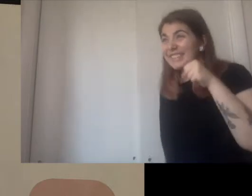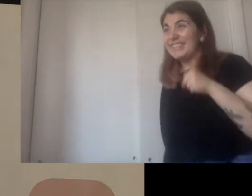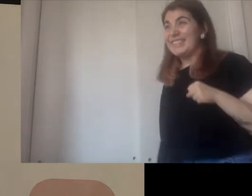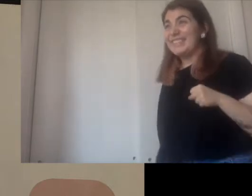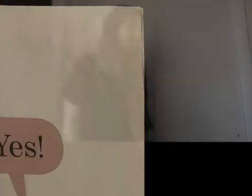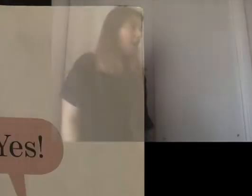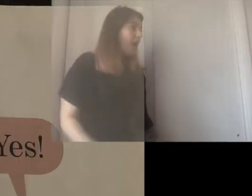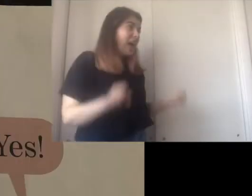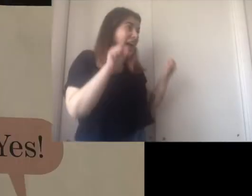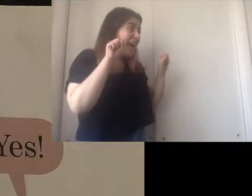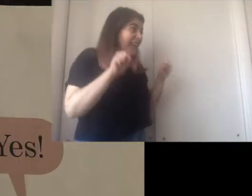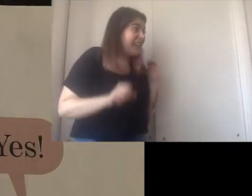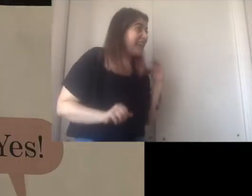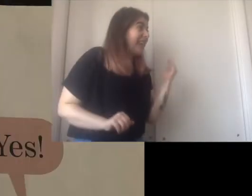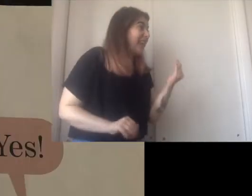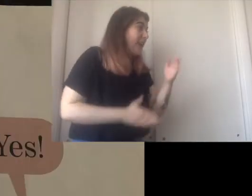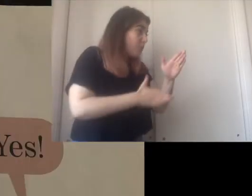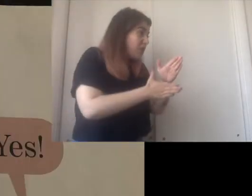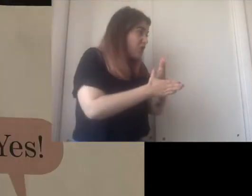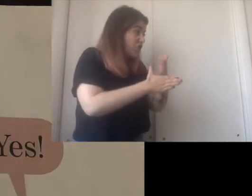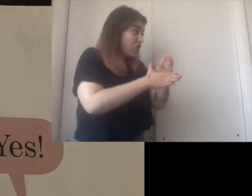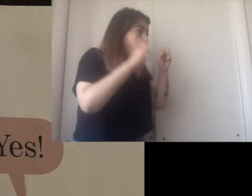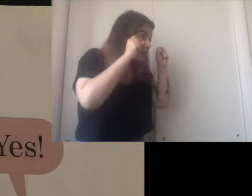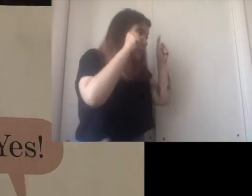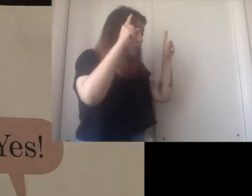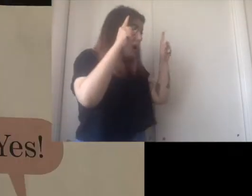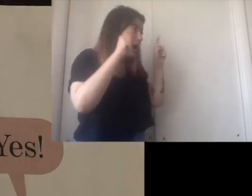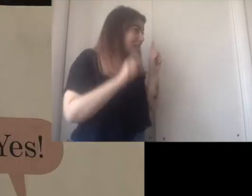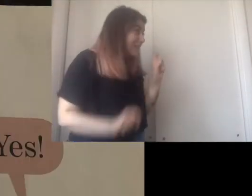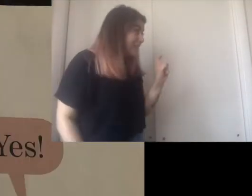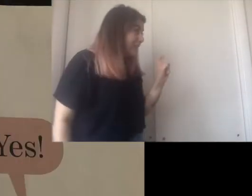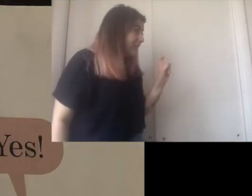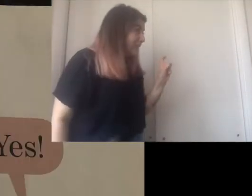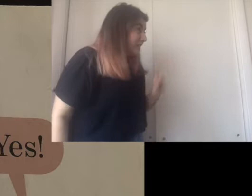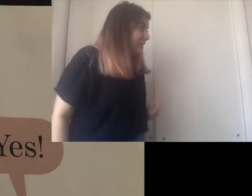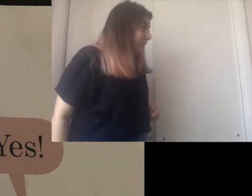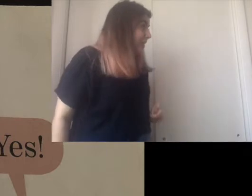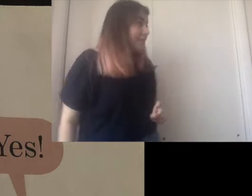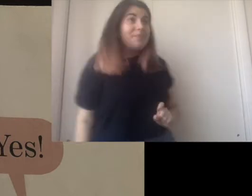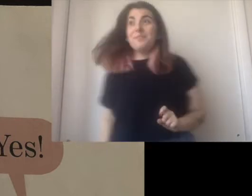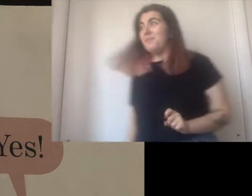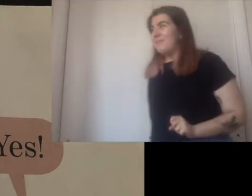Yes. Can we share it?